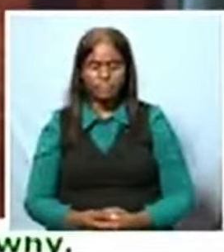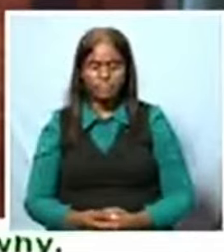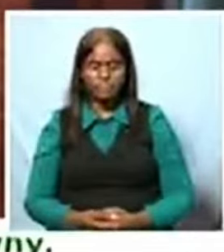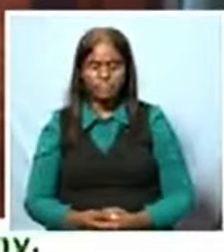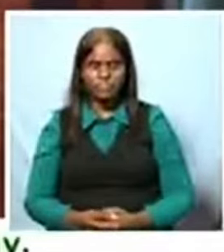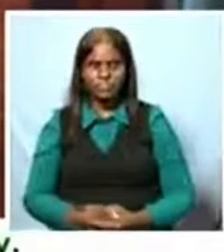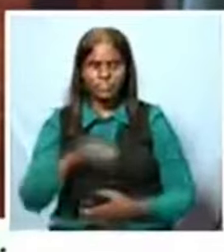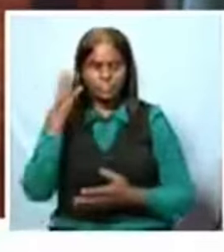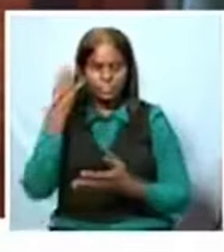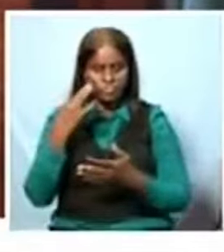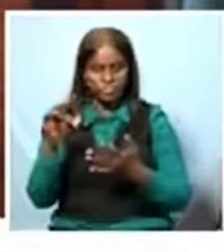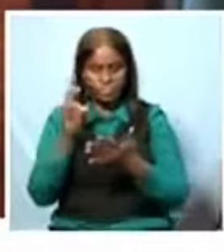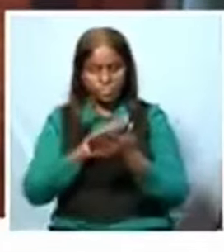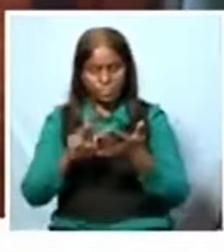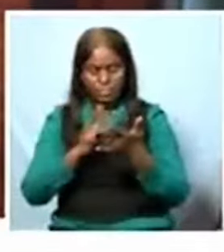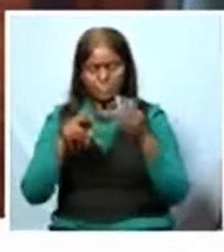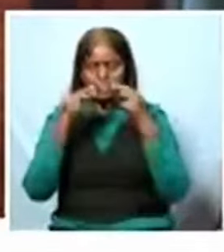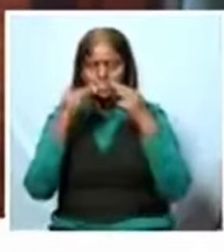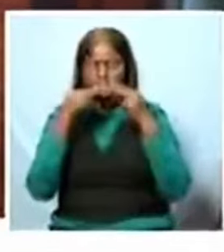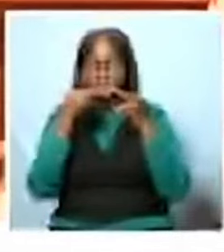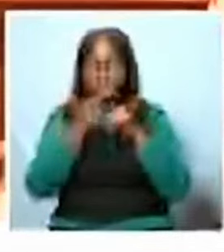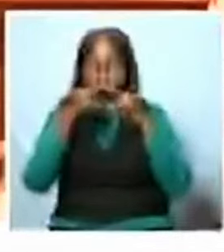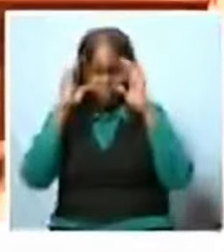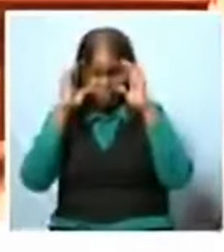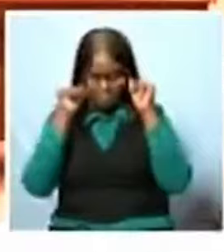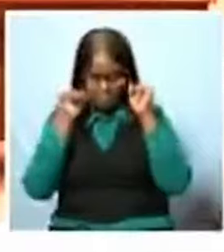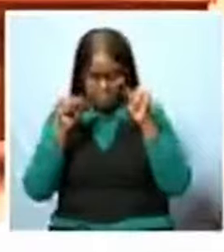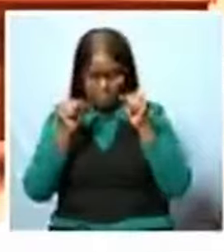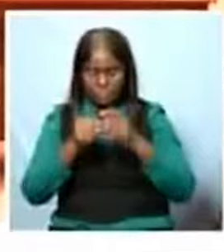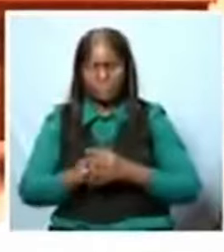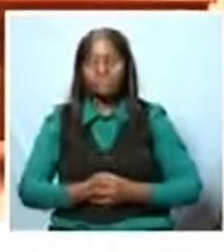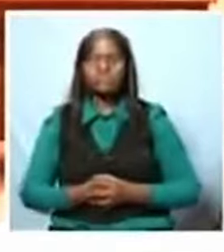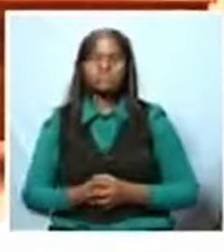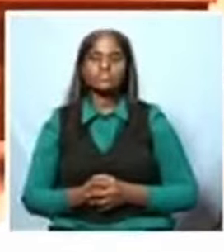The clerk will now read the message from the President.